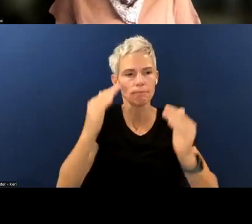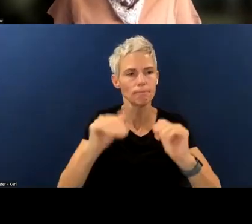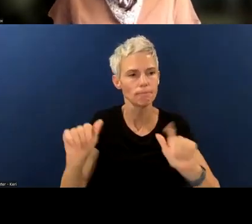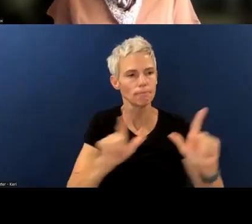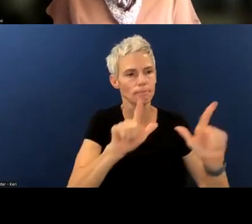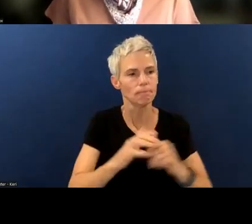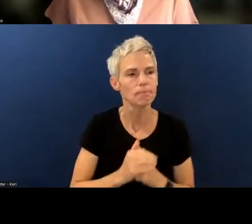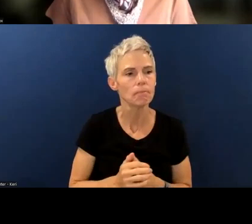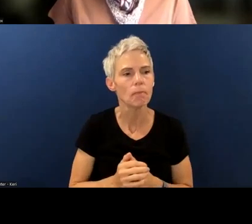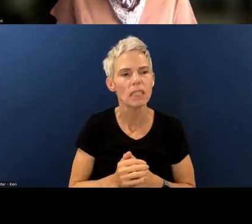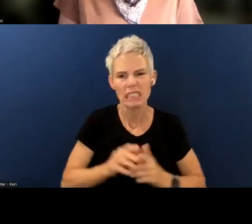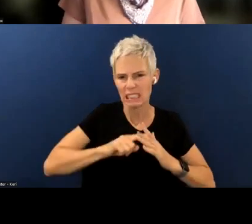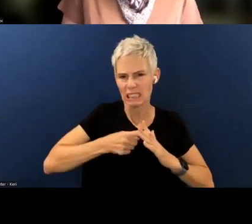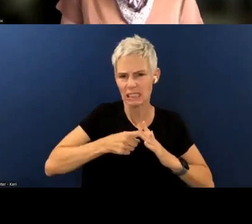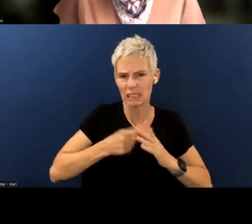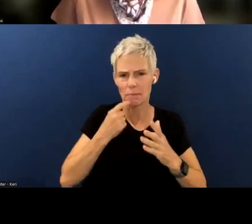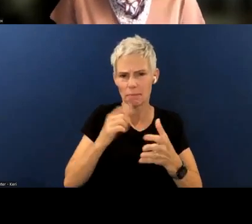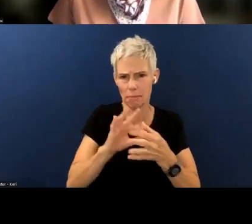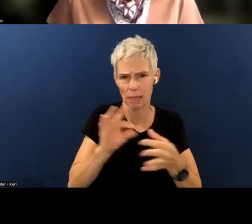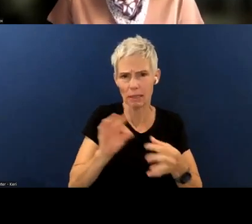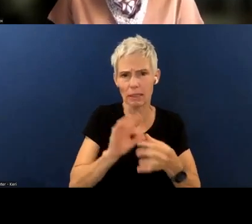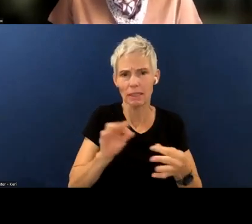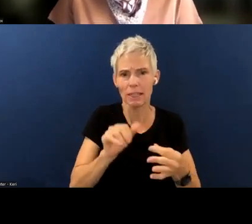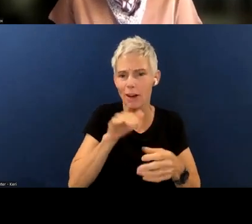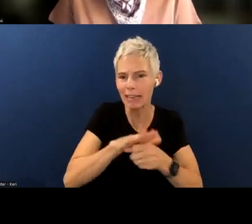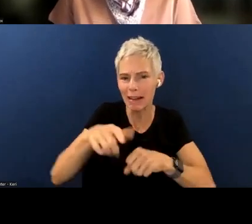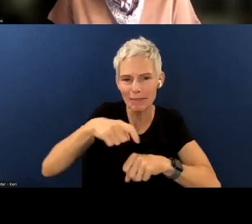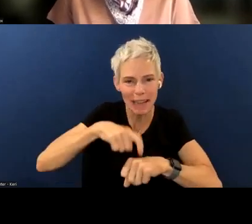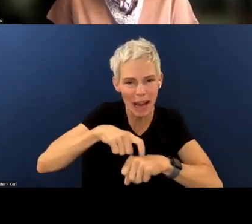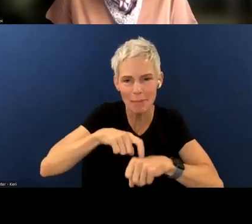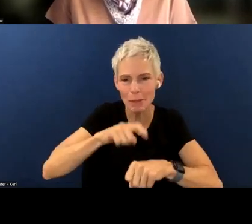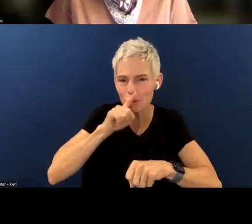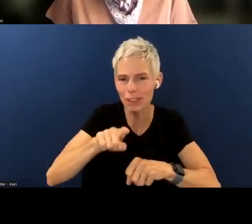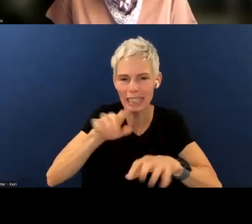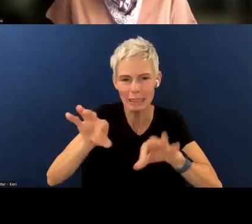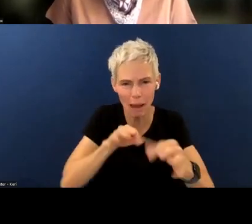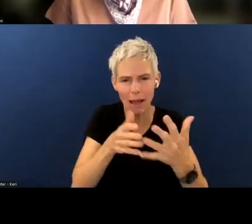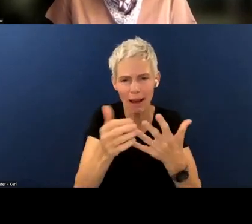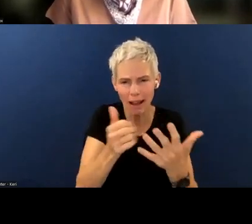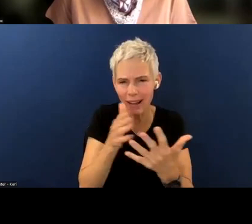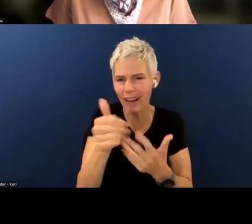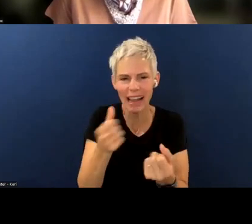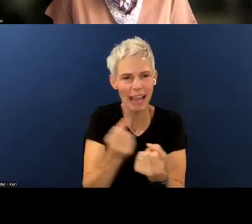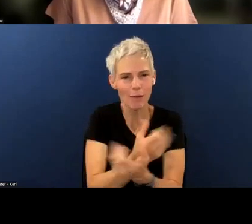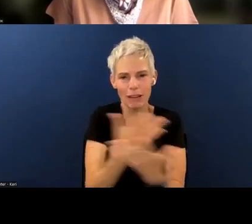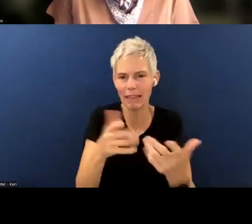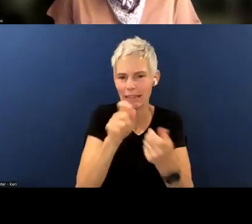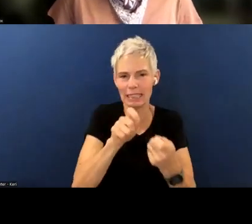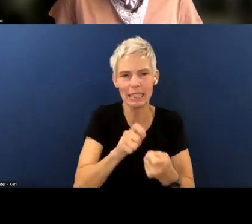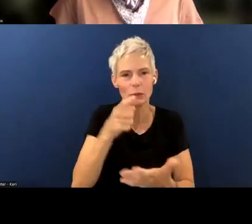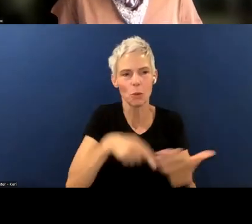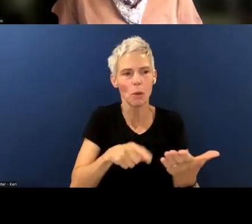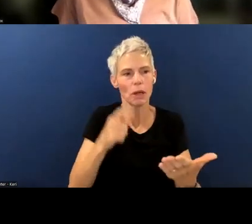So like I said at the beginning, we just simply don't have enough time to go into the details of what we found in the